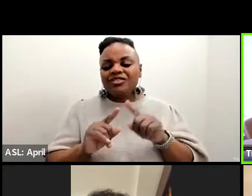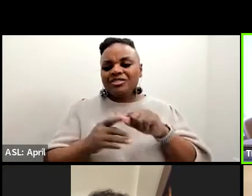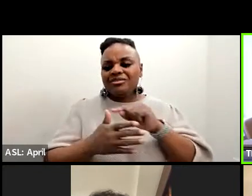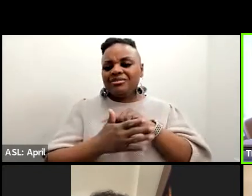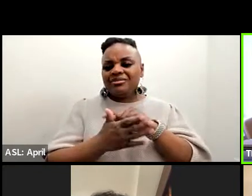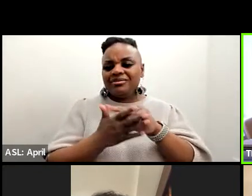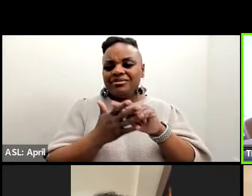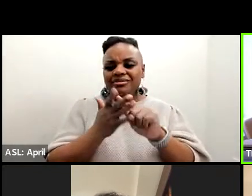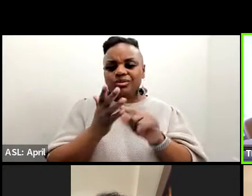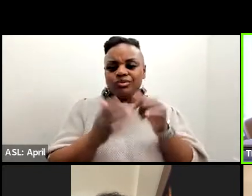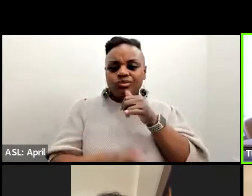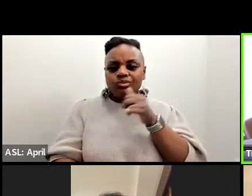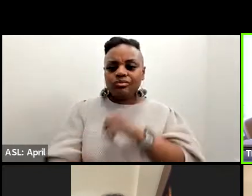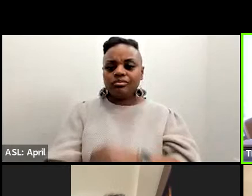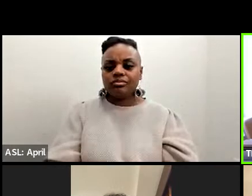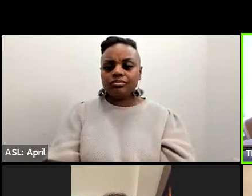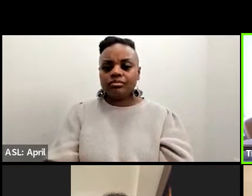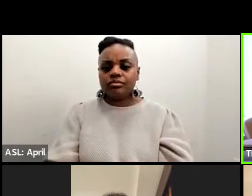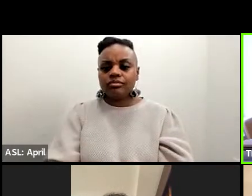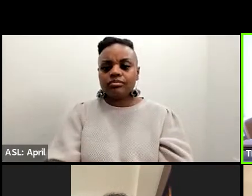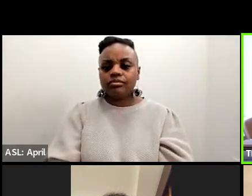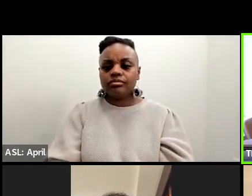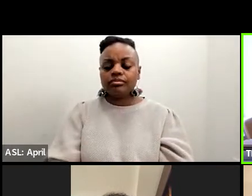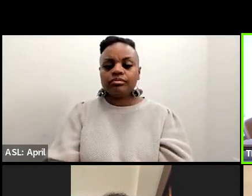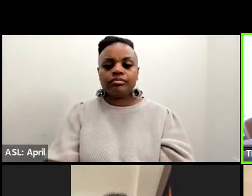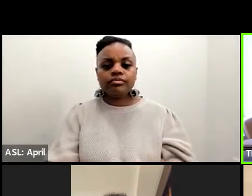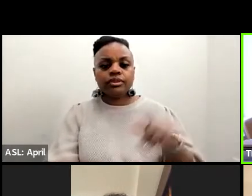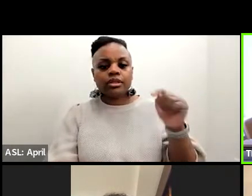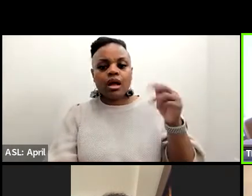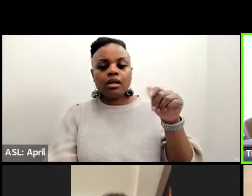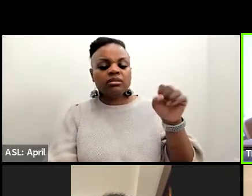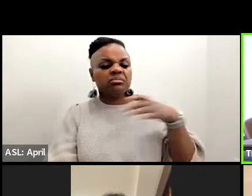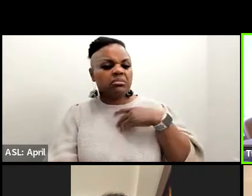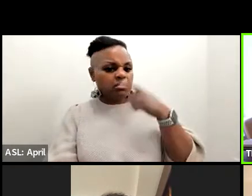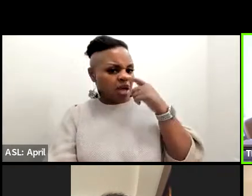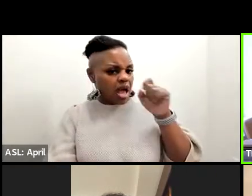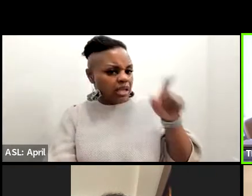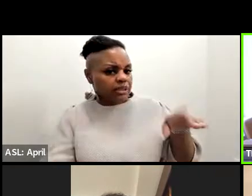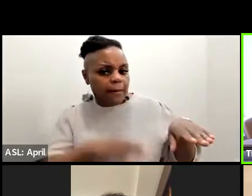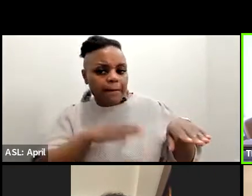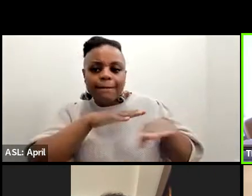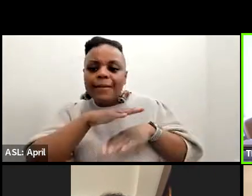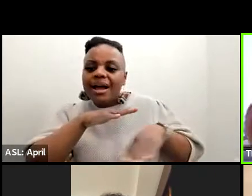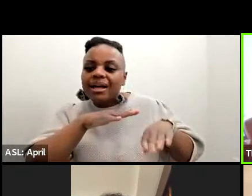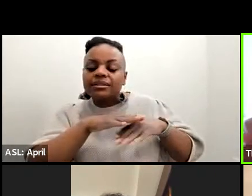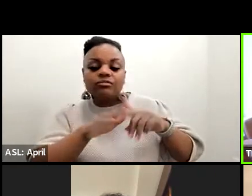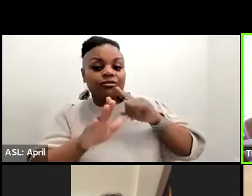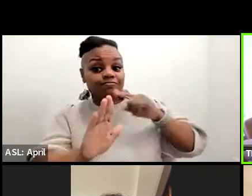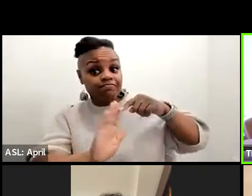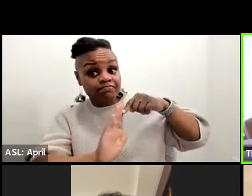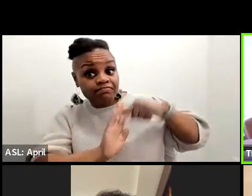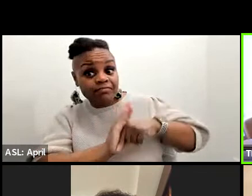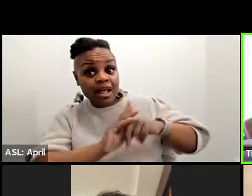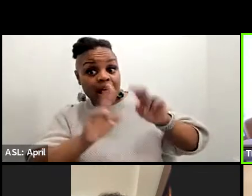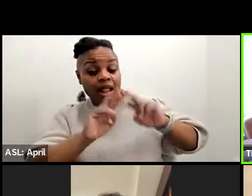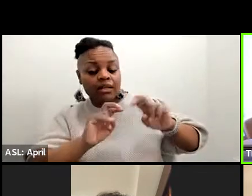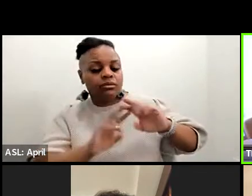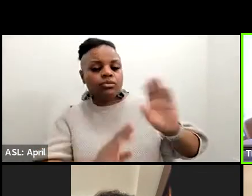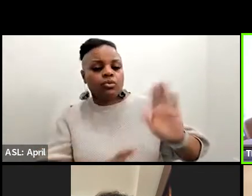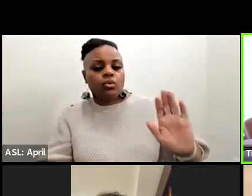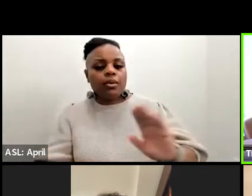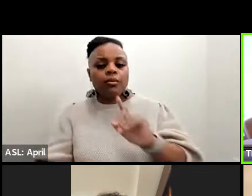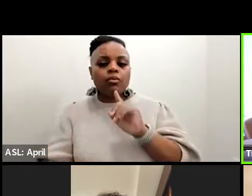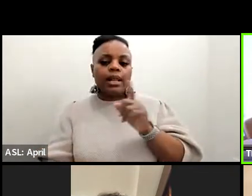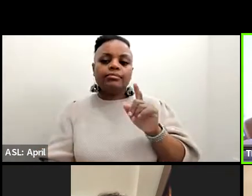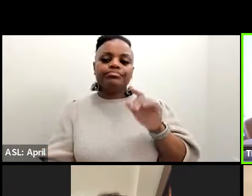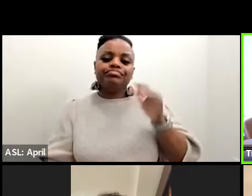that's great, compelling analysis, but I just want to, for a minute, get a check-in on... So, you know, pre-2013, you